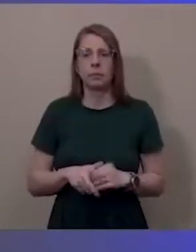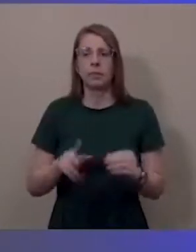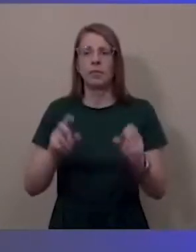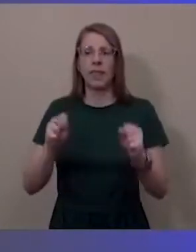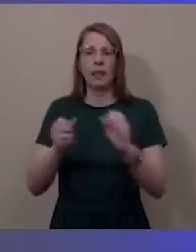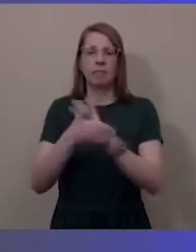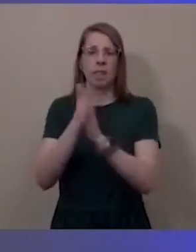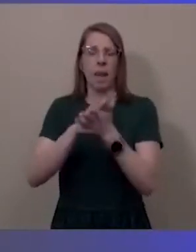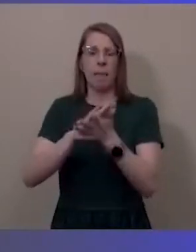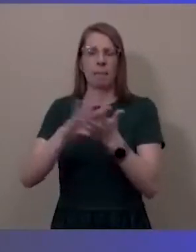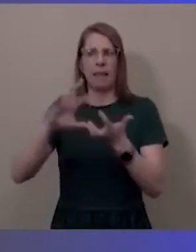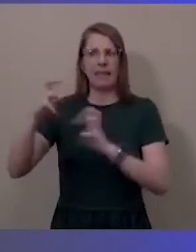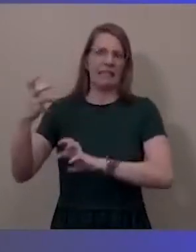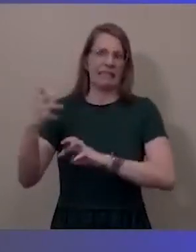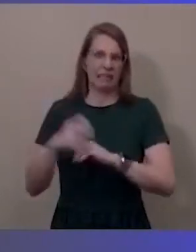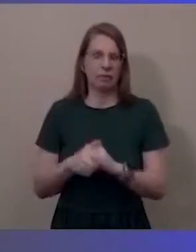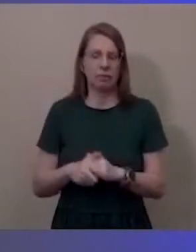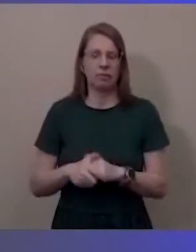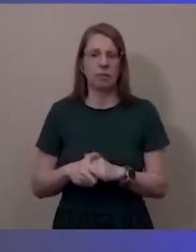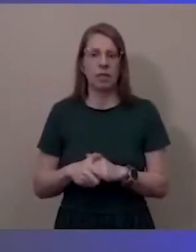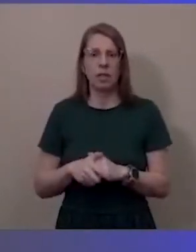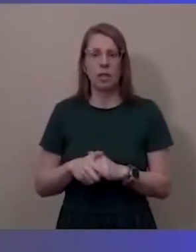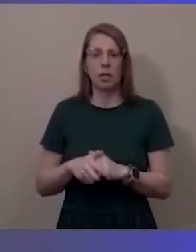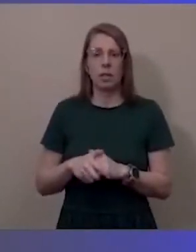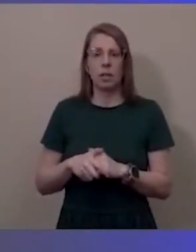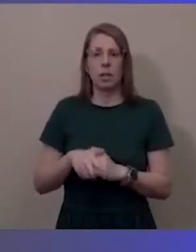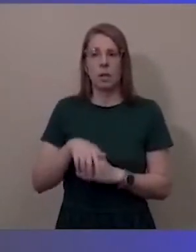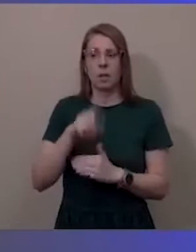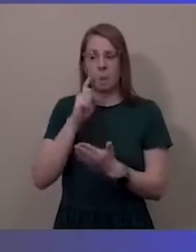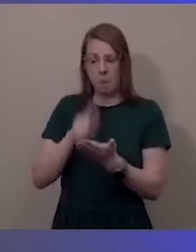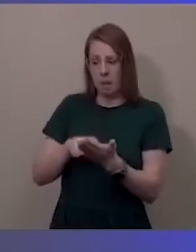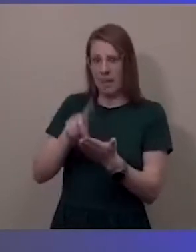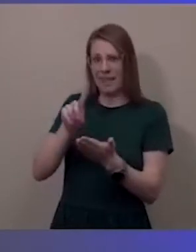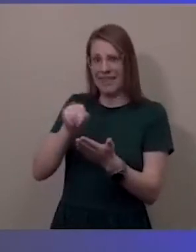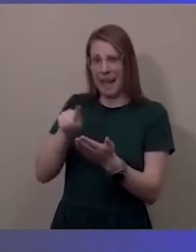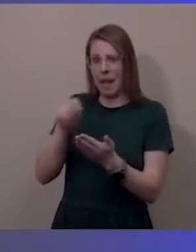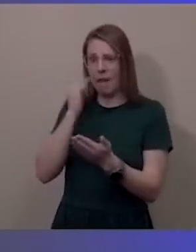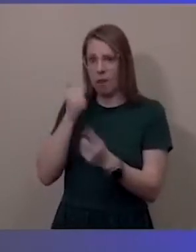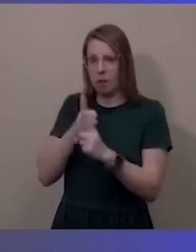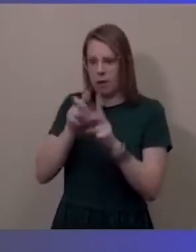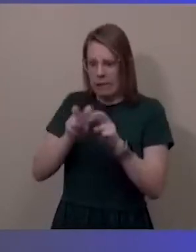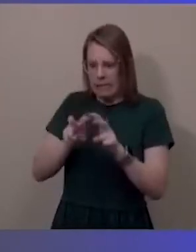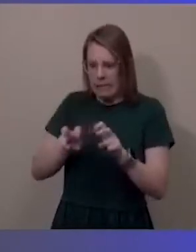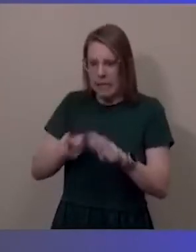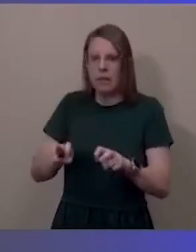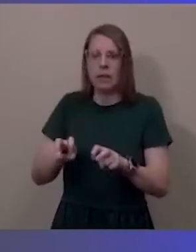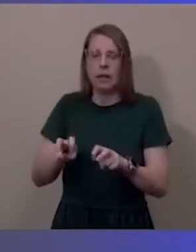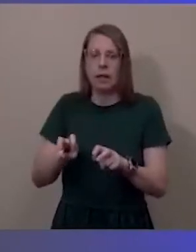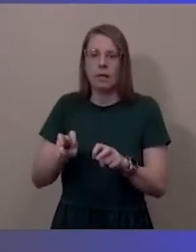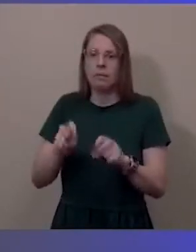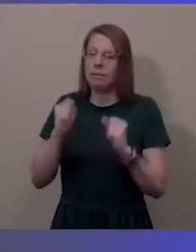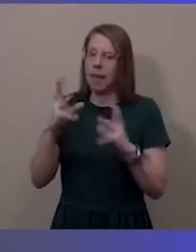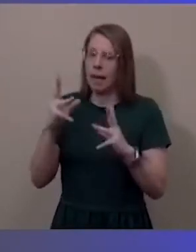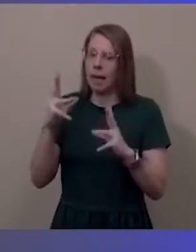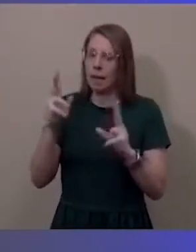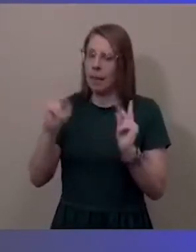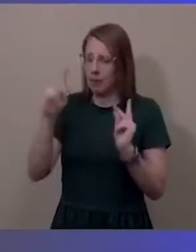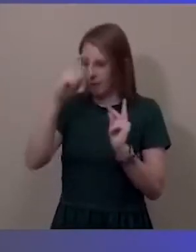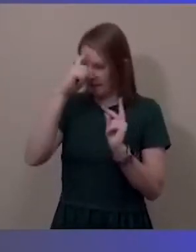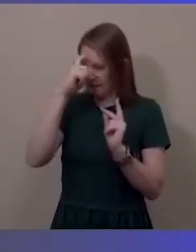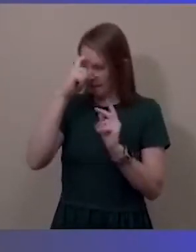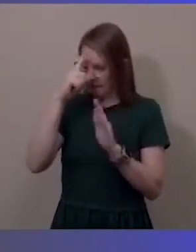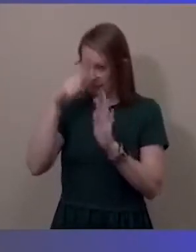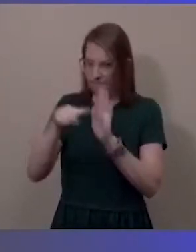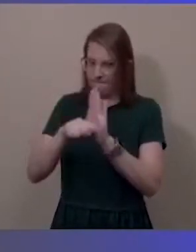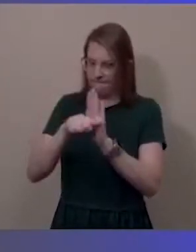and you can see a lot in data if you really slice it and dice it. And so a lot of skeptics out there are saying that